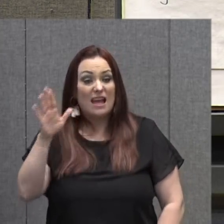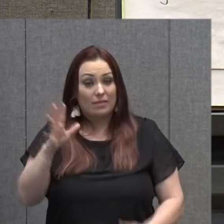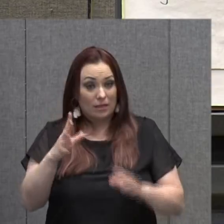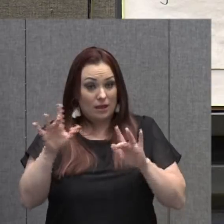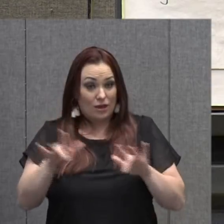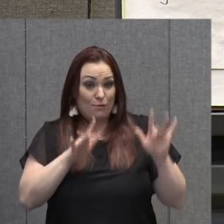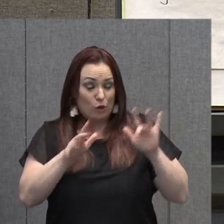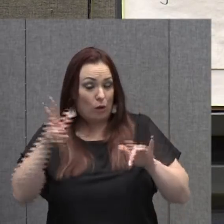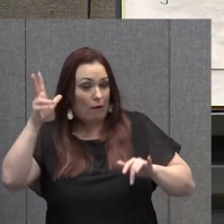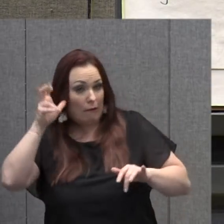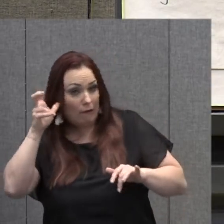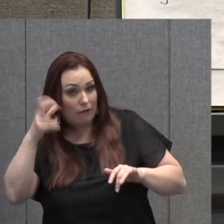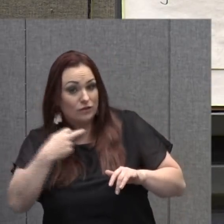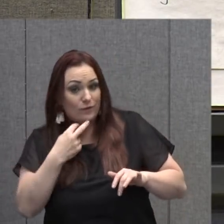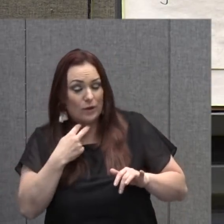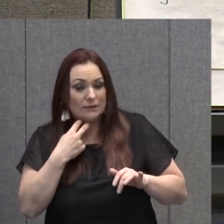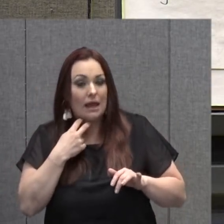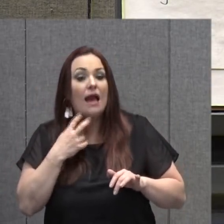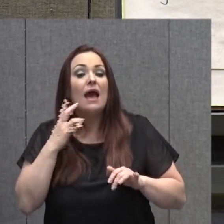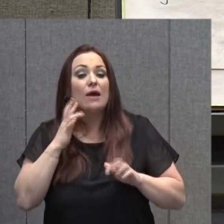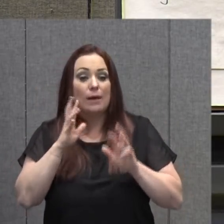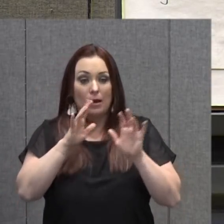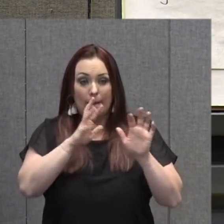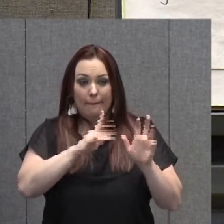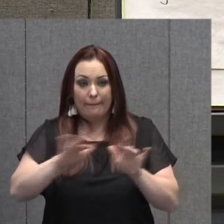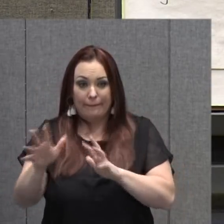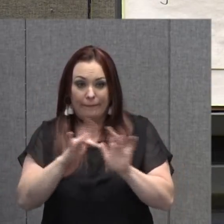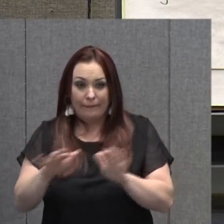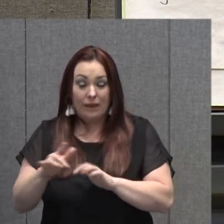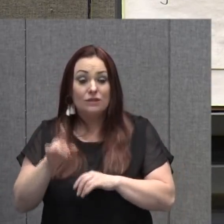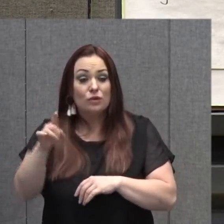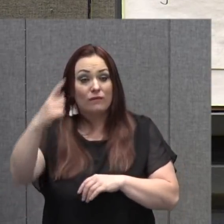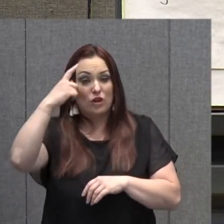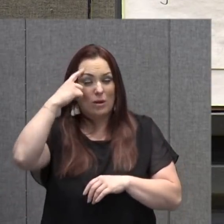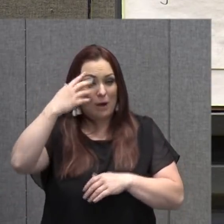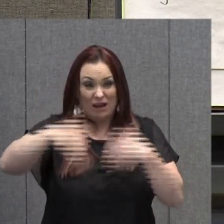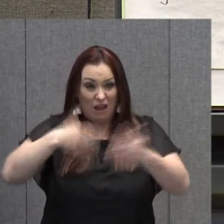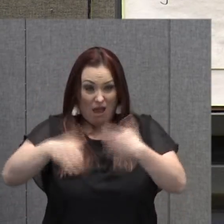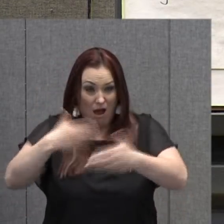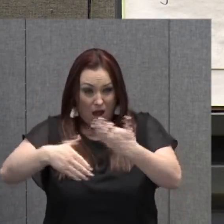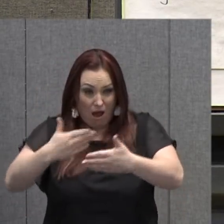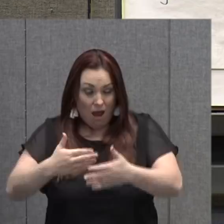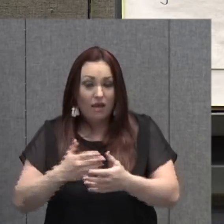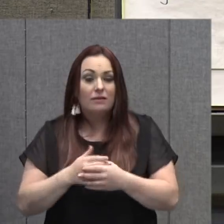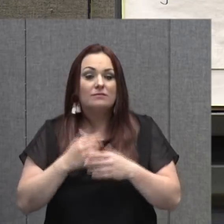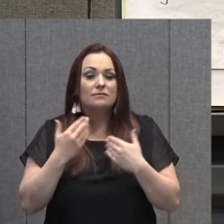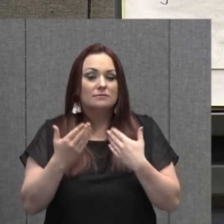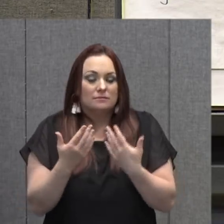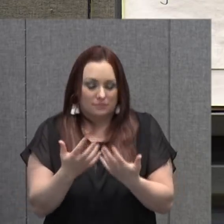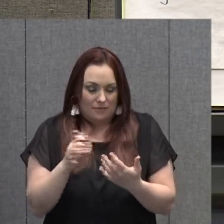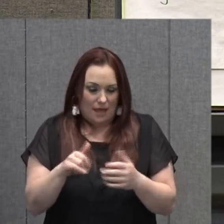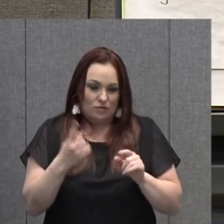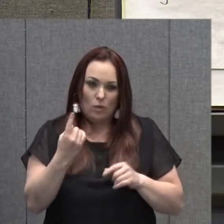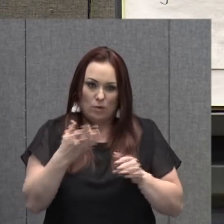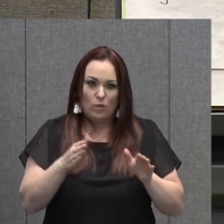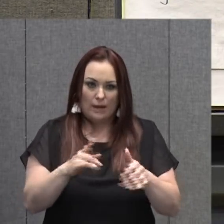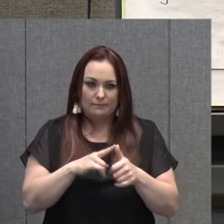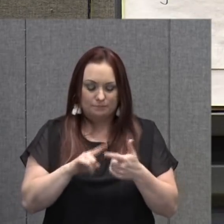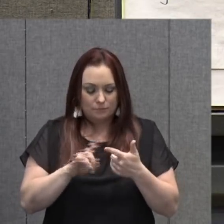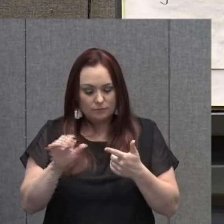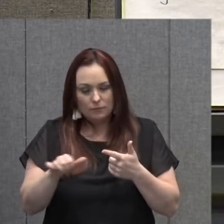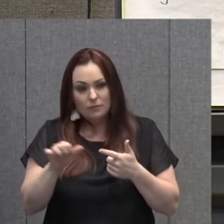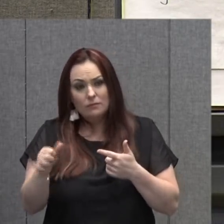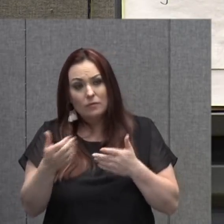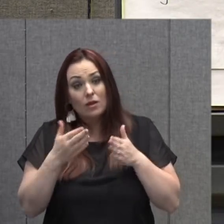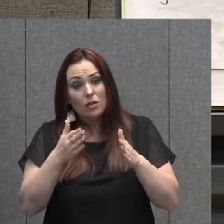you. It's a way for, if your brain's just moving so fast, to get the story out there. Okay? Some other